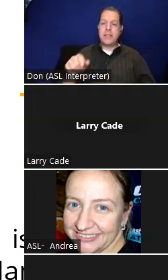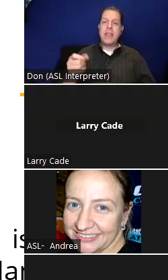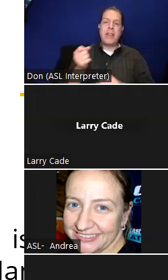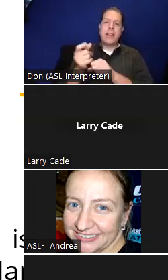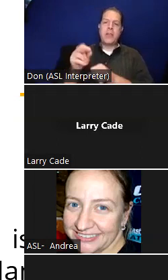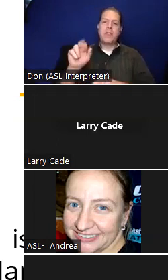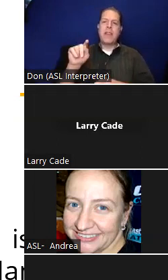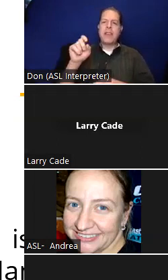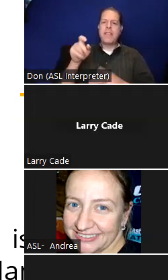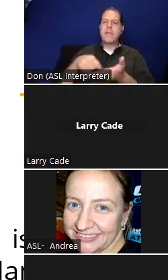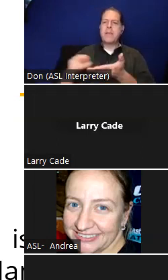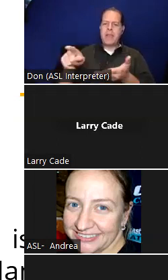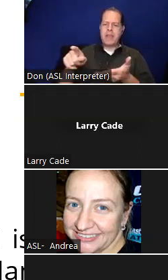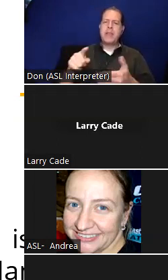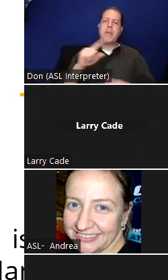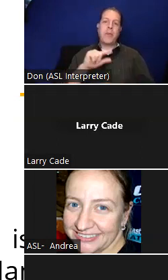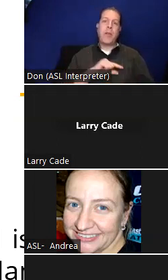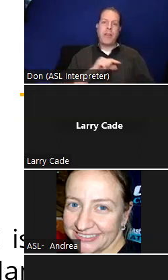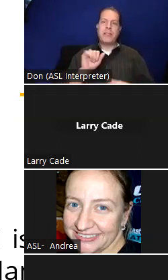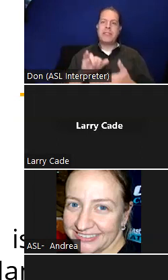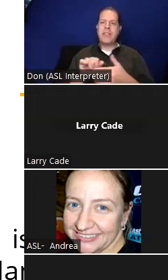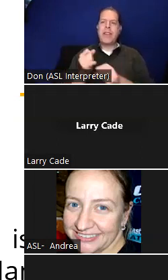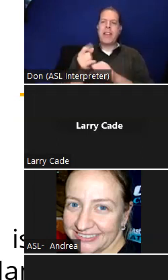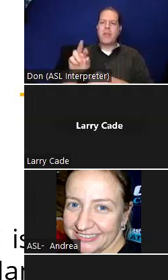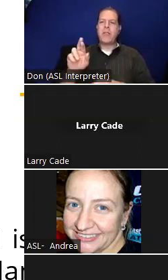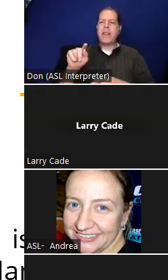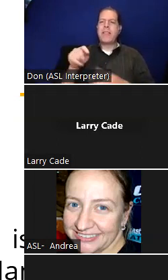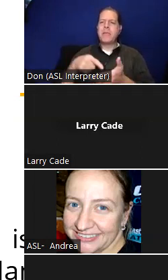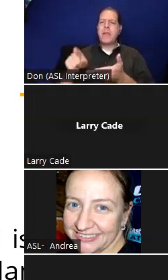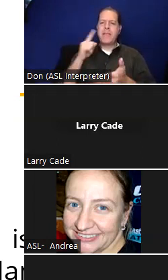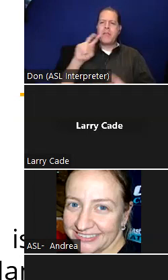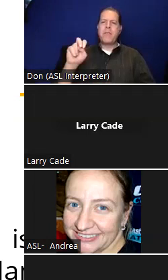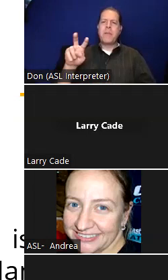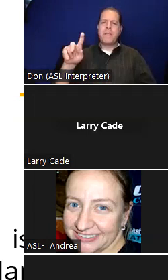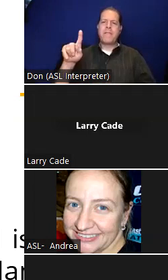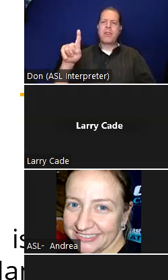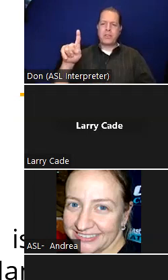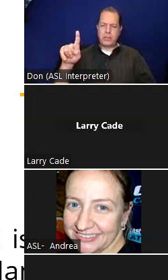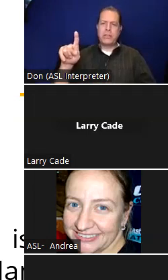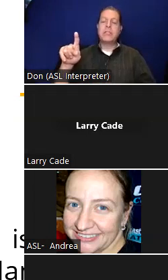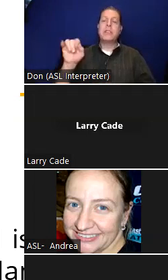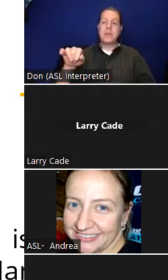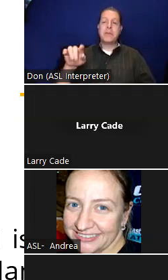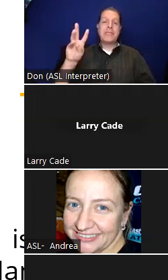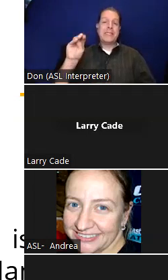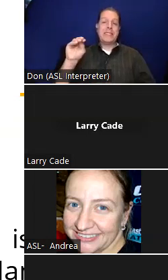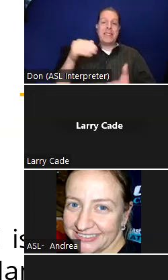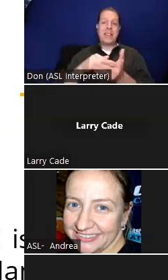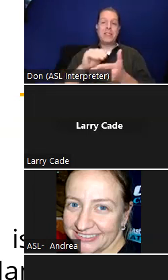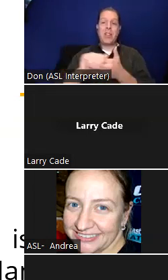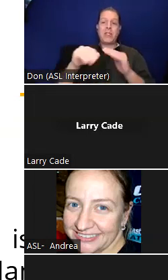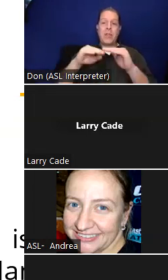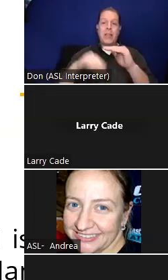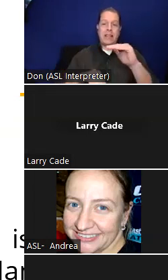of pay, one of the qualifiers is that their annual rate of pay on November 1st must be $60,000 or